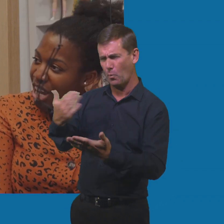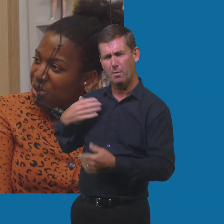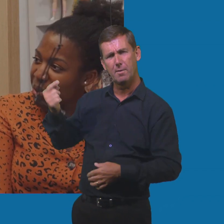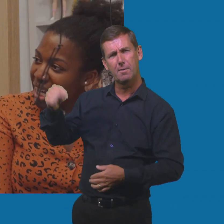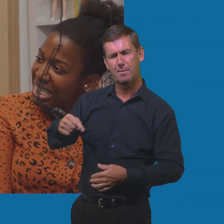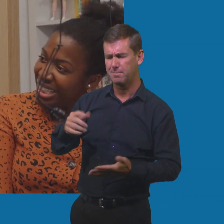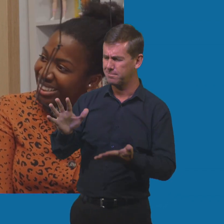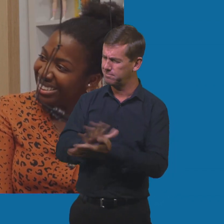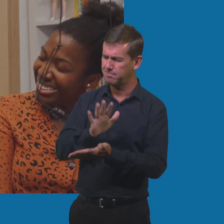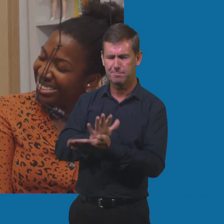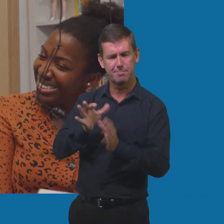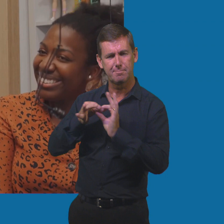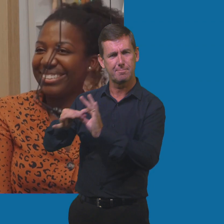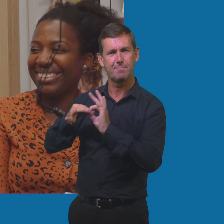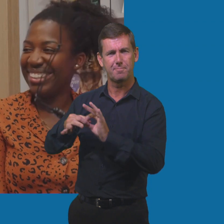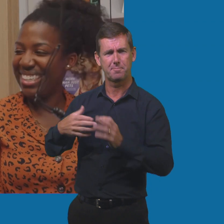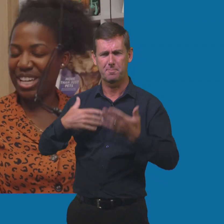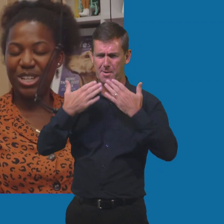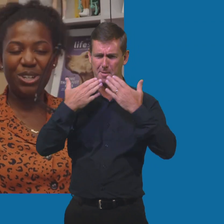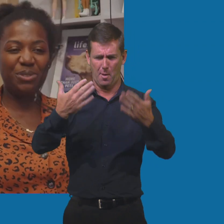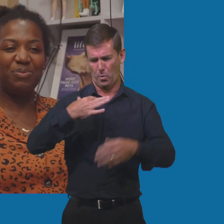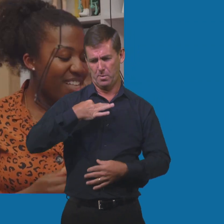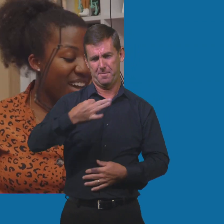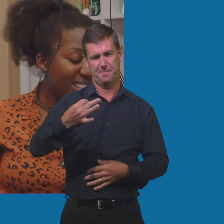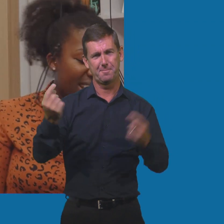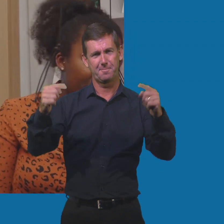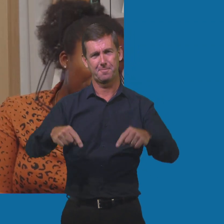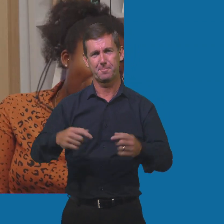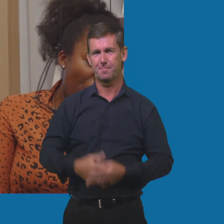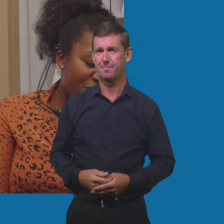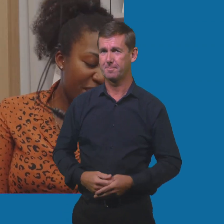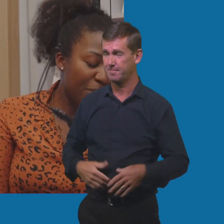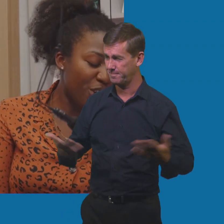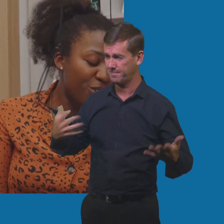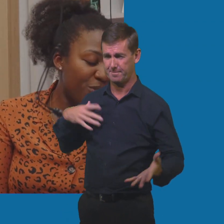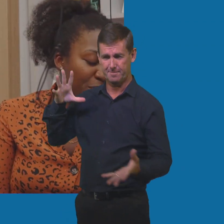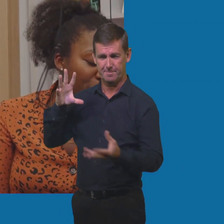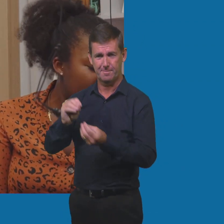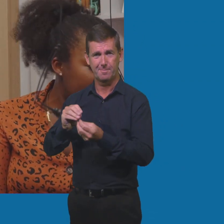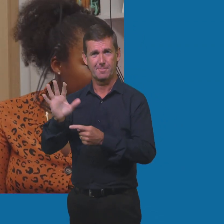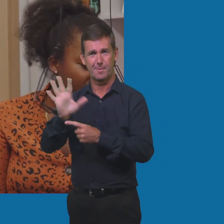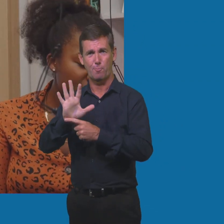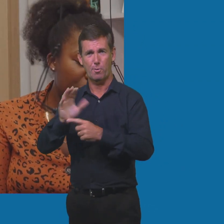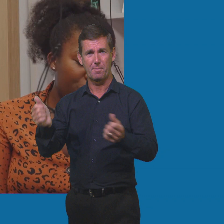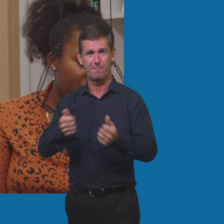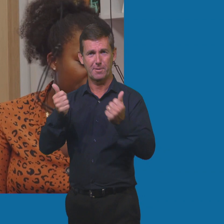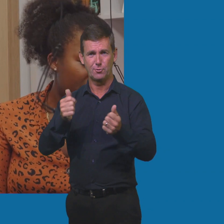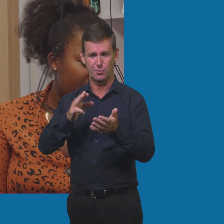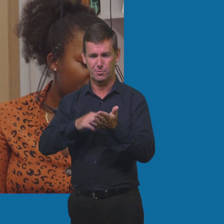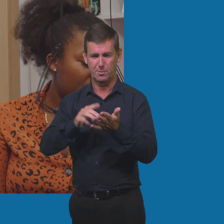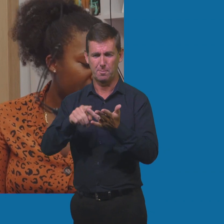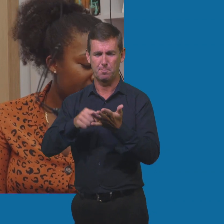A pleasure as welcome. always. Thanks very much for having me. Thank you. And that's it of this episode of the Motability Lifestyle